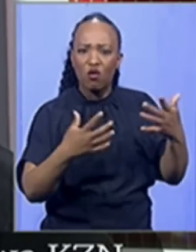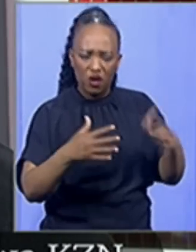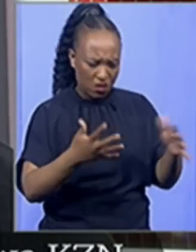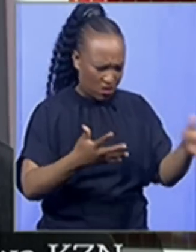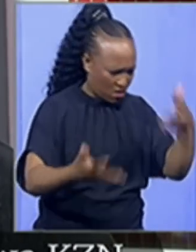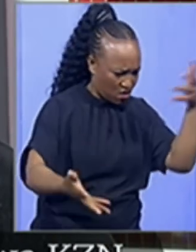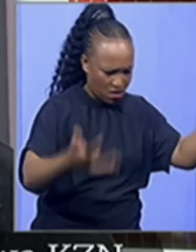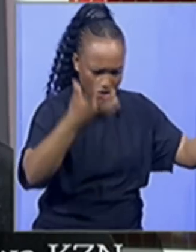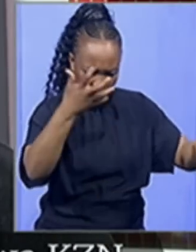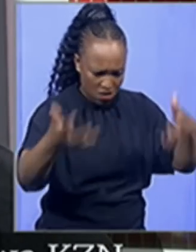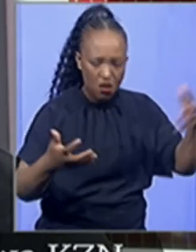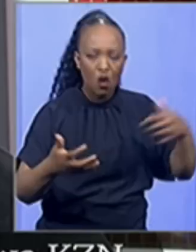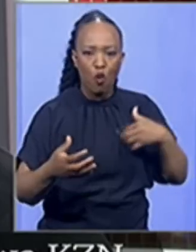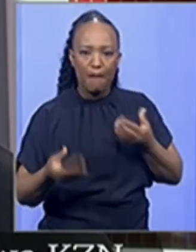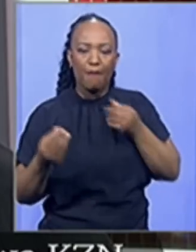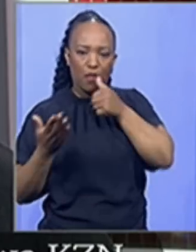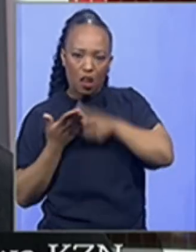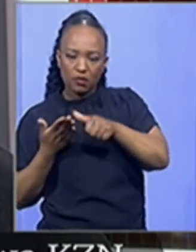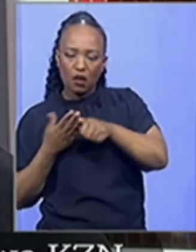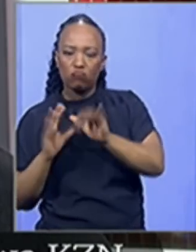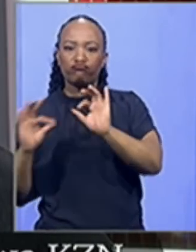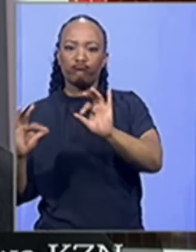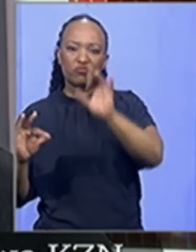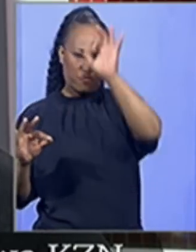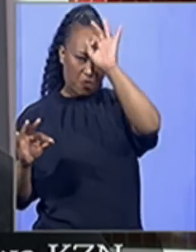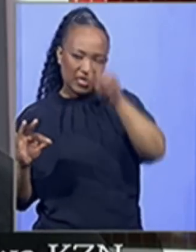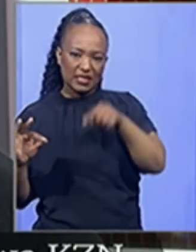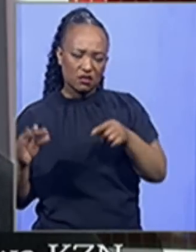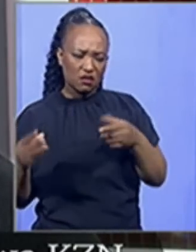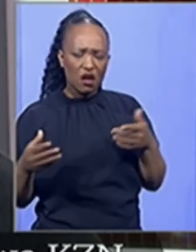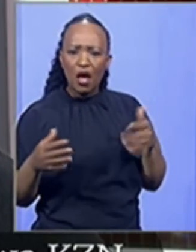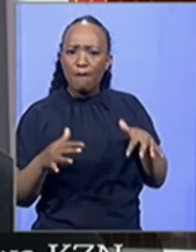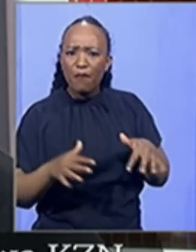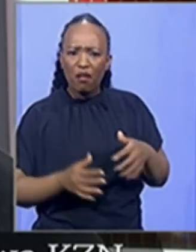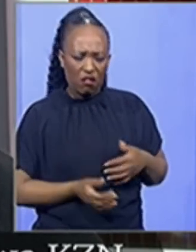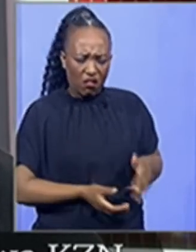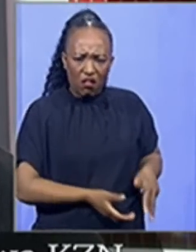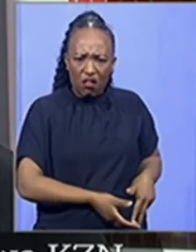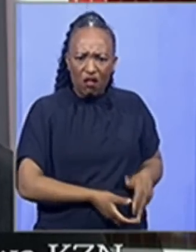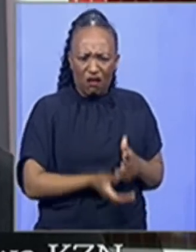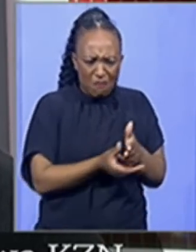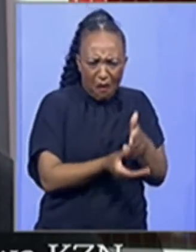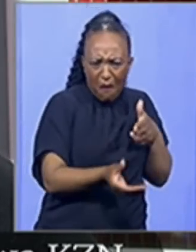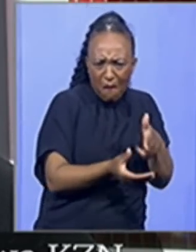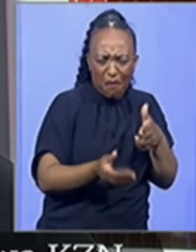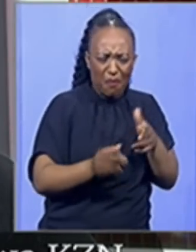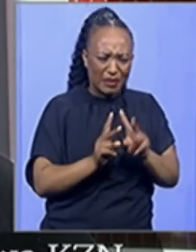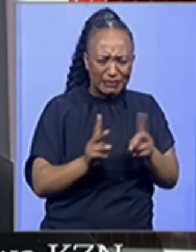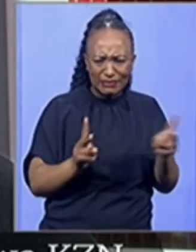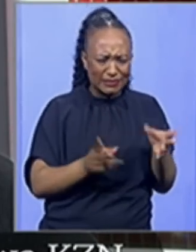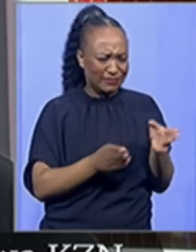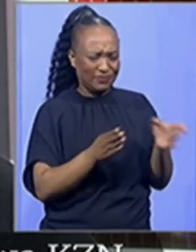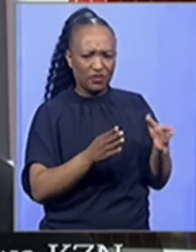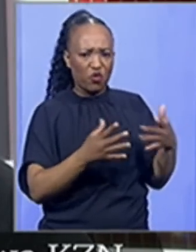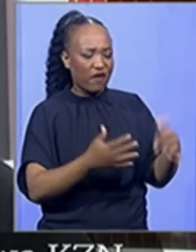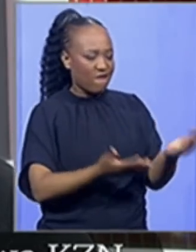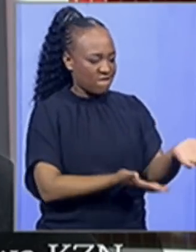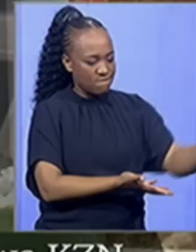of search warrant. We found that those people were having firearms, being rifles, pistol and ammunition, and we ended up seizing